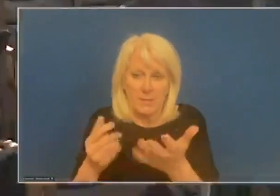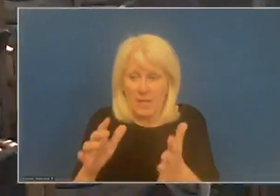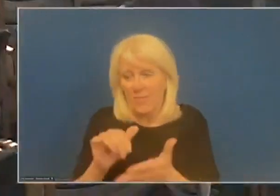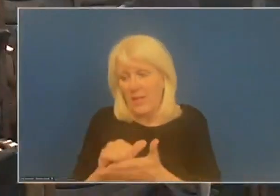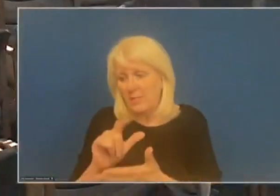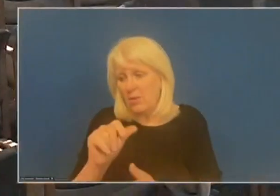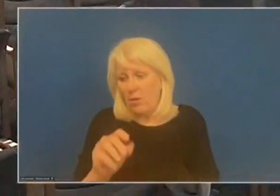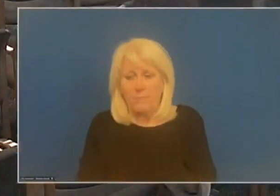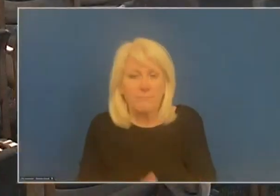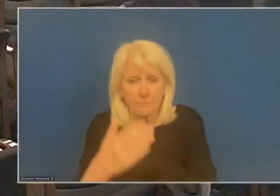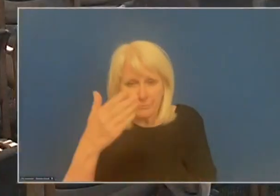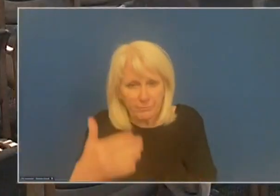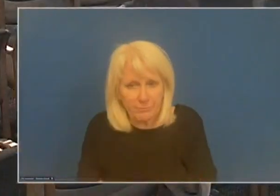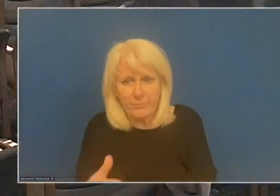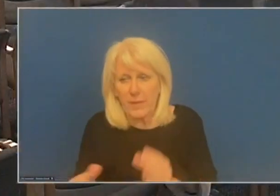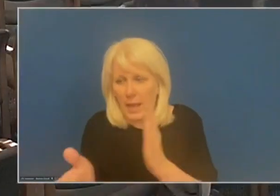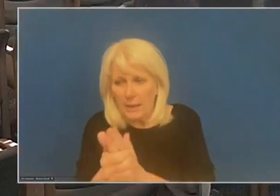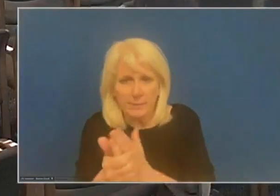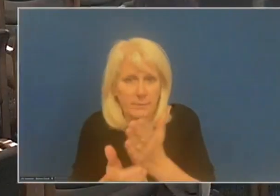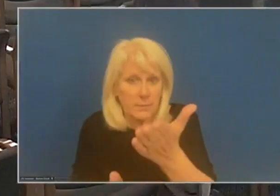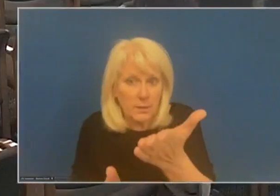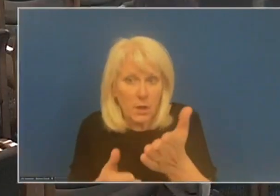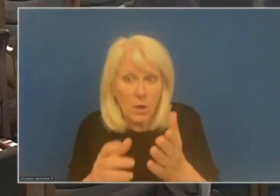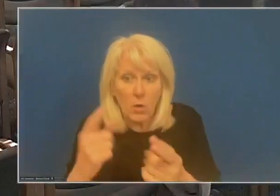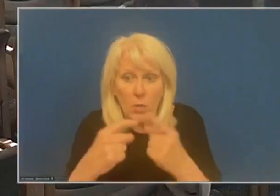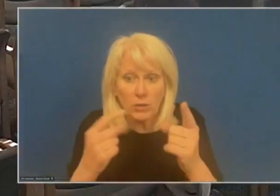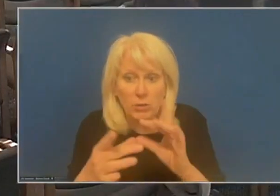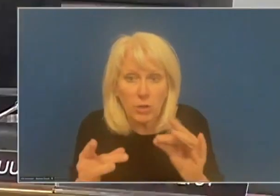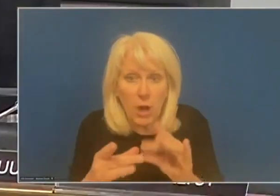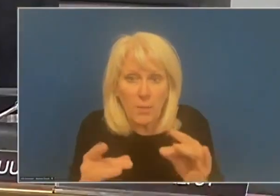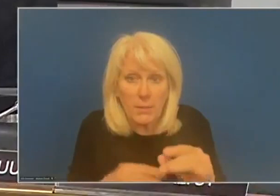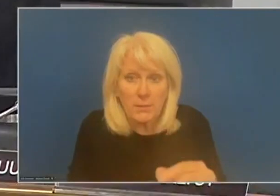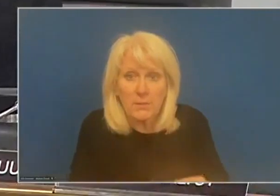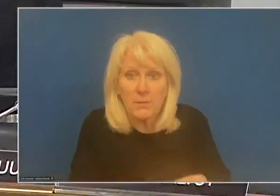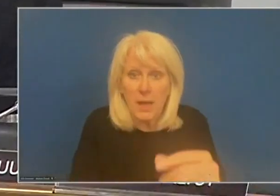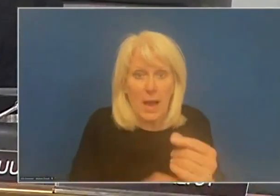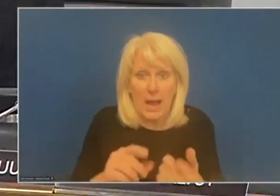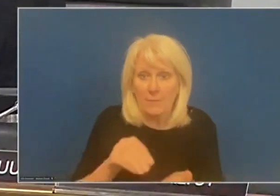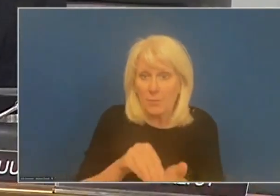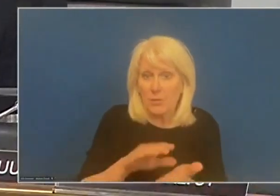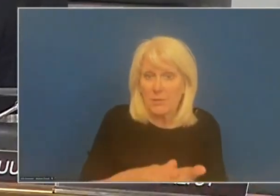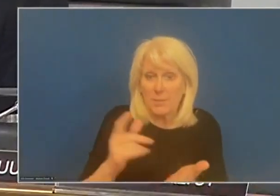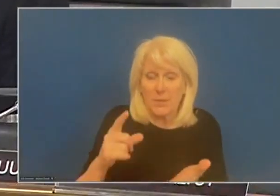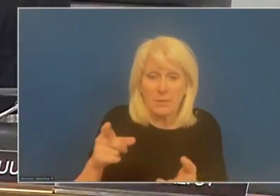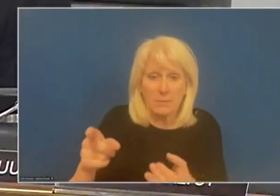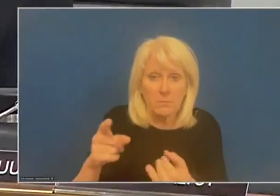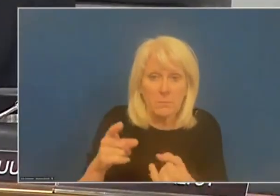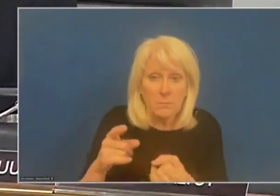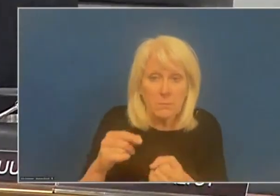Any other questions or comments? I need to put something on the record, so I want to do that last.